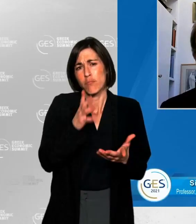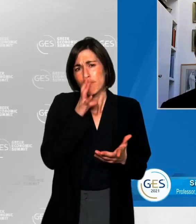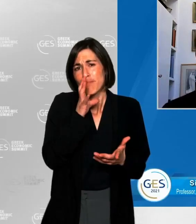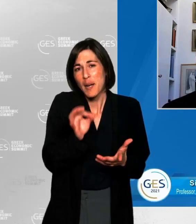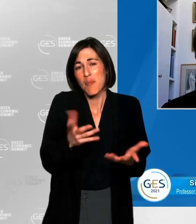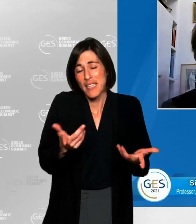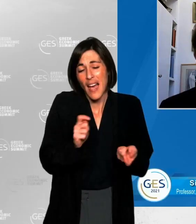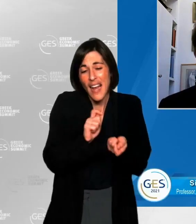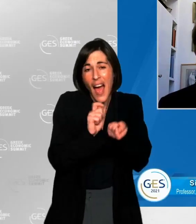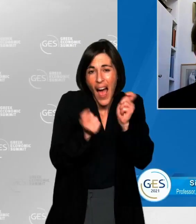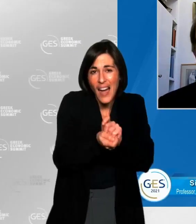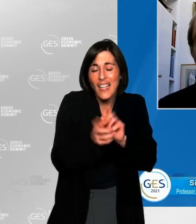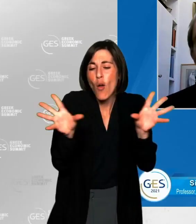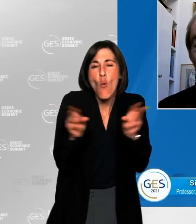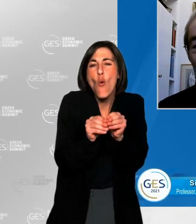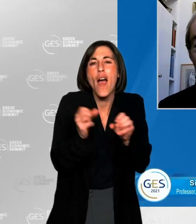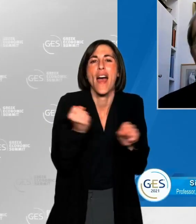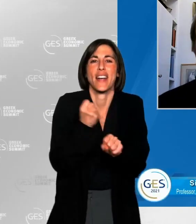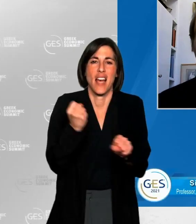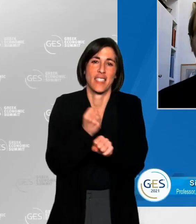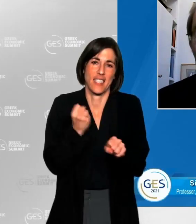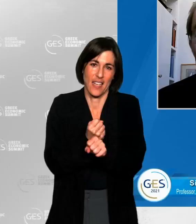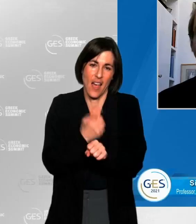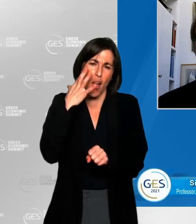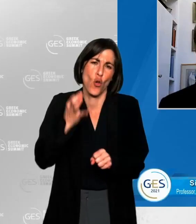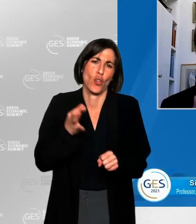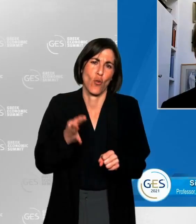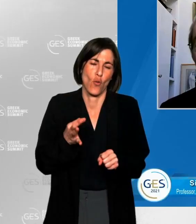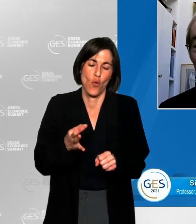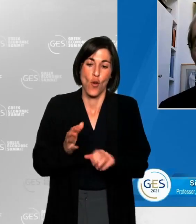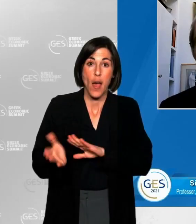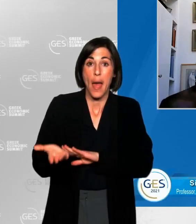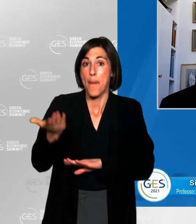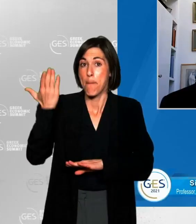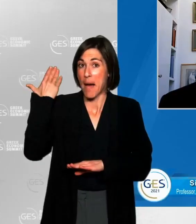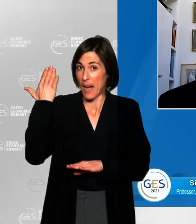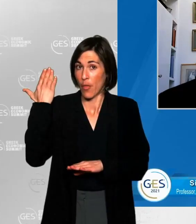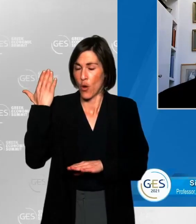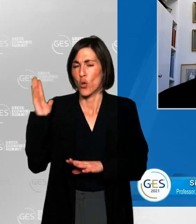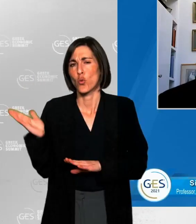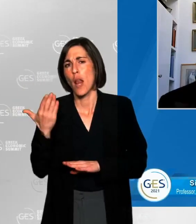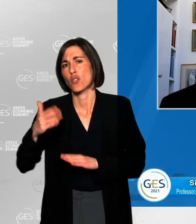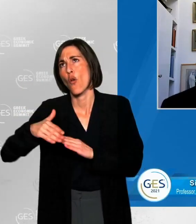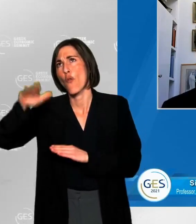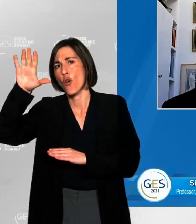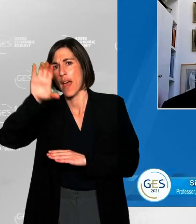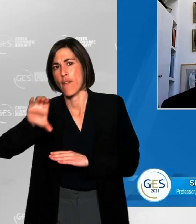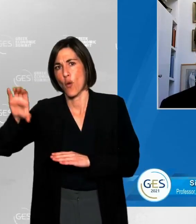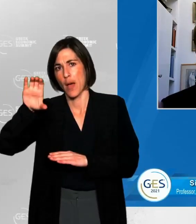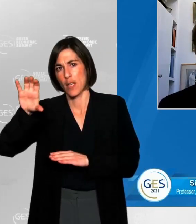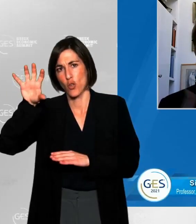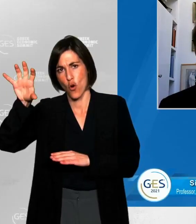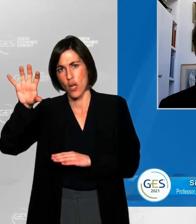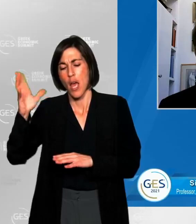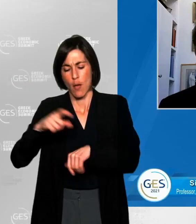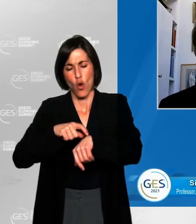workers used to go to work at 9 o'clock, at least in the Northern European countries, work until 5, go back